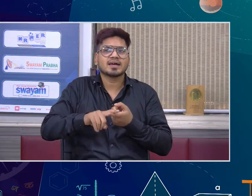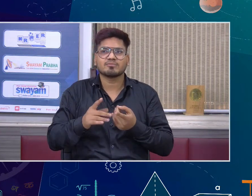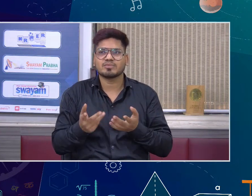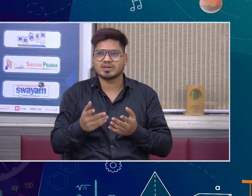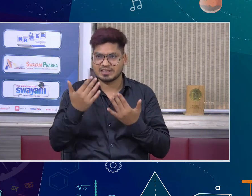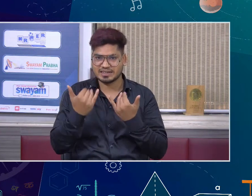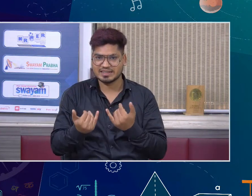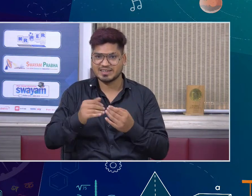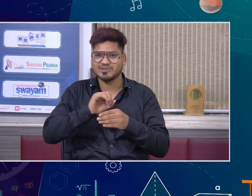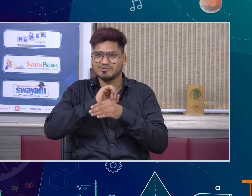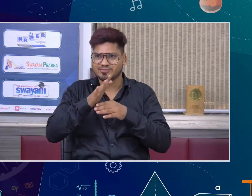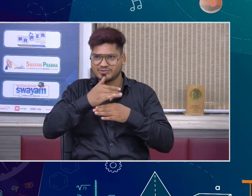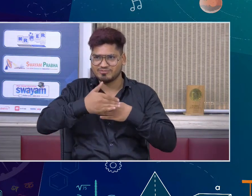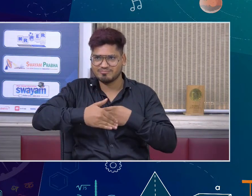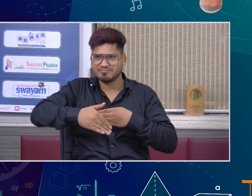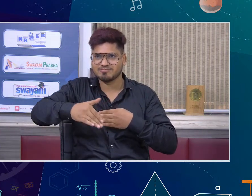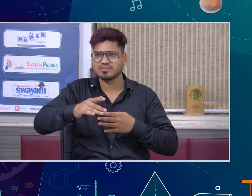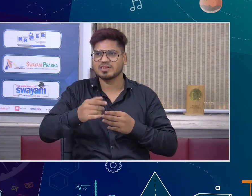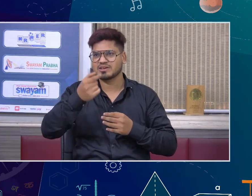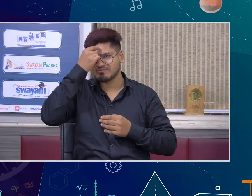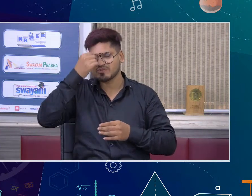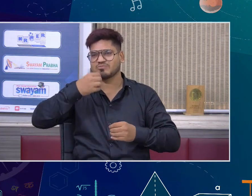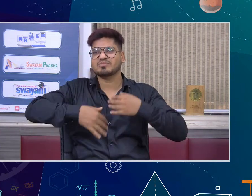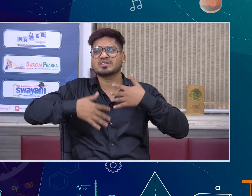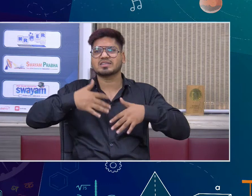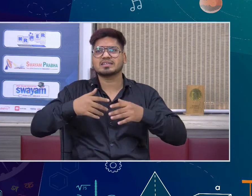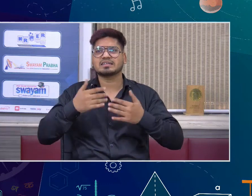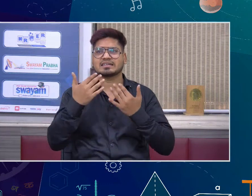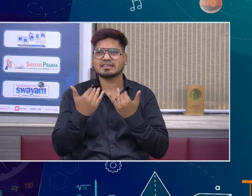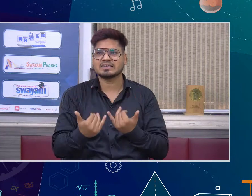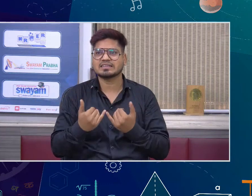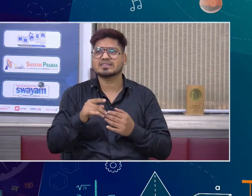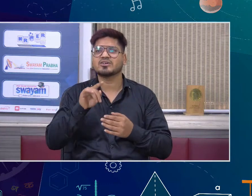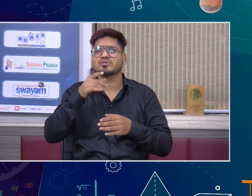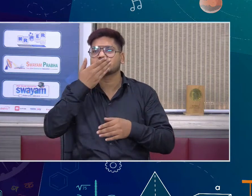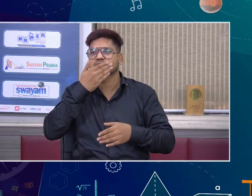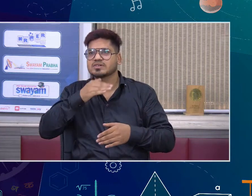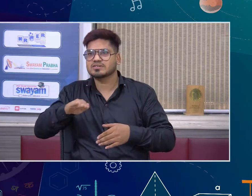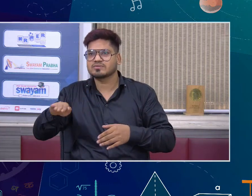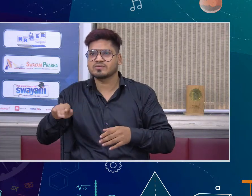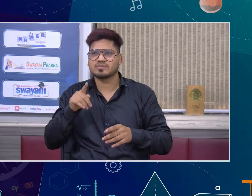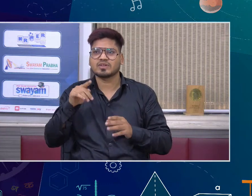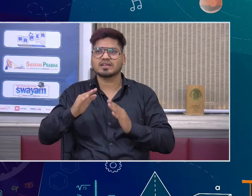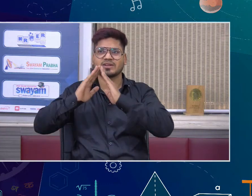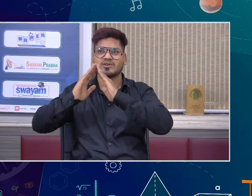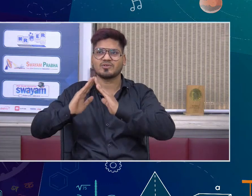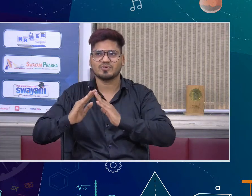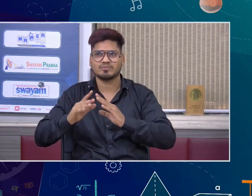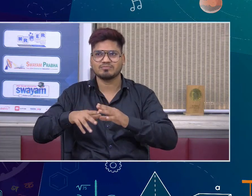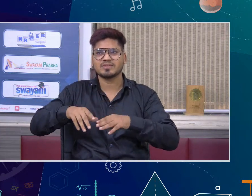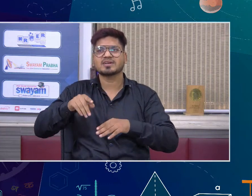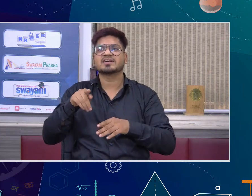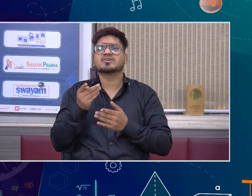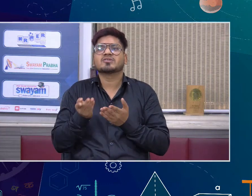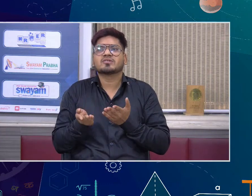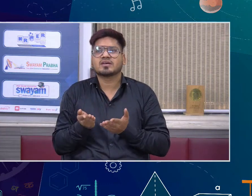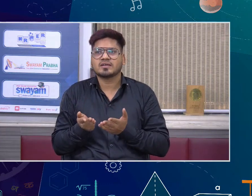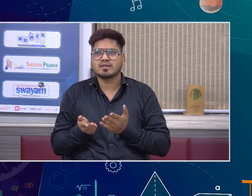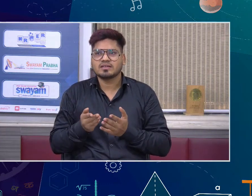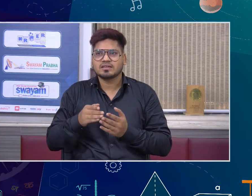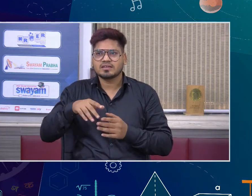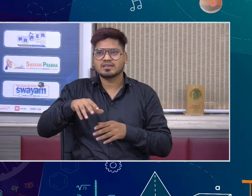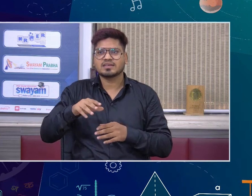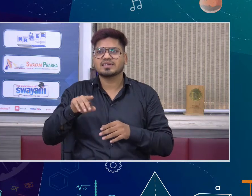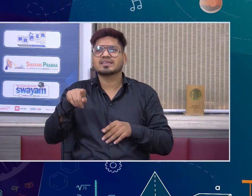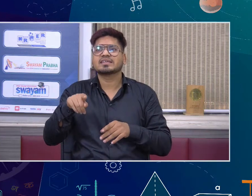pandemic? It's not happened. And due to pandemic, the children were sitting at home. It's